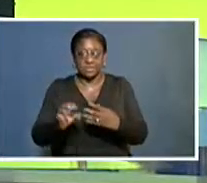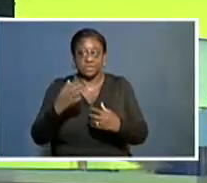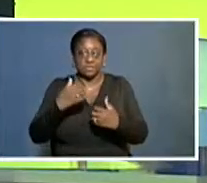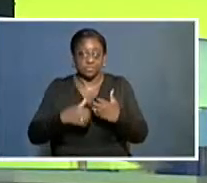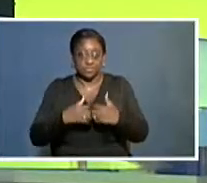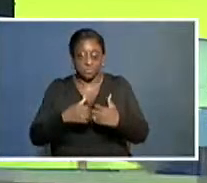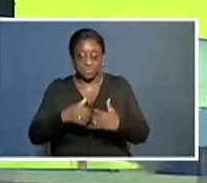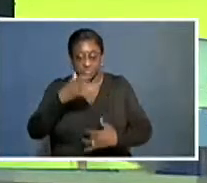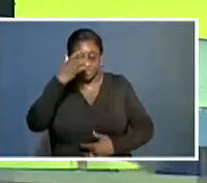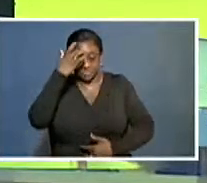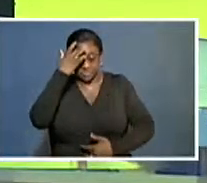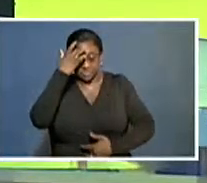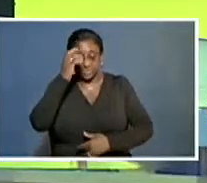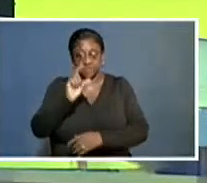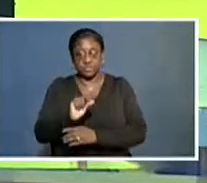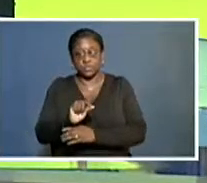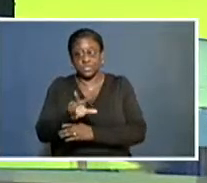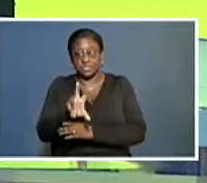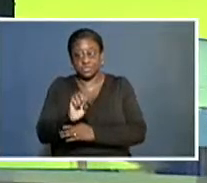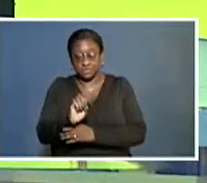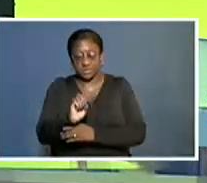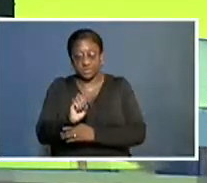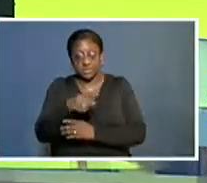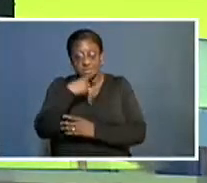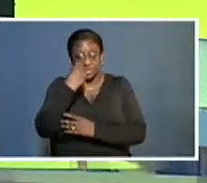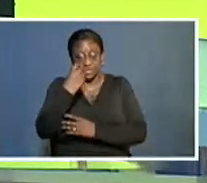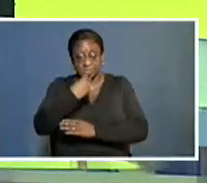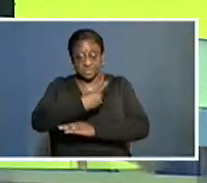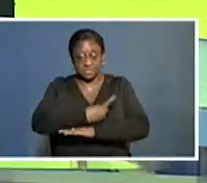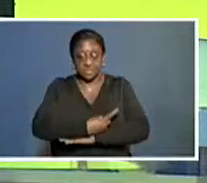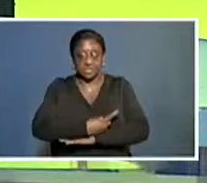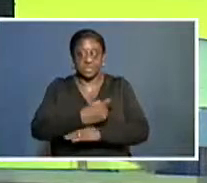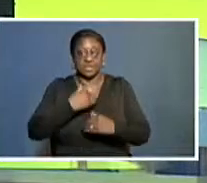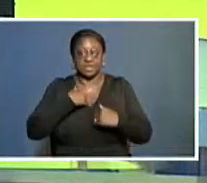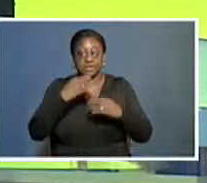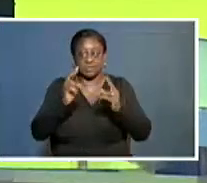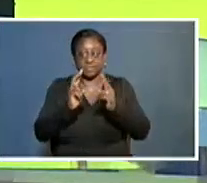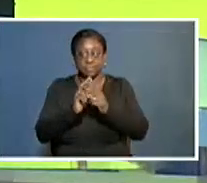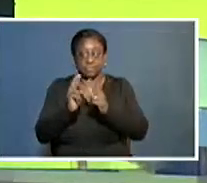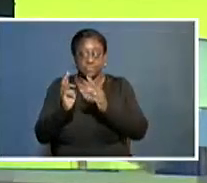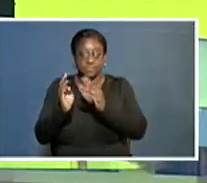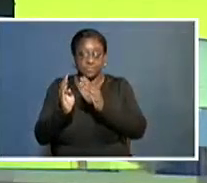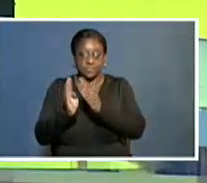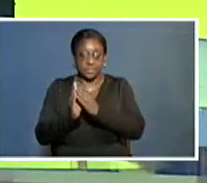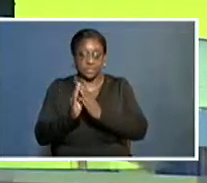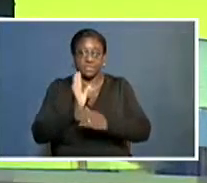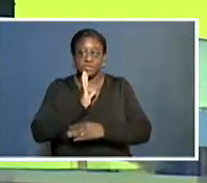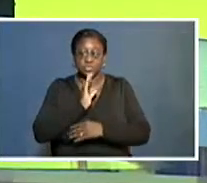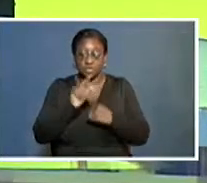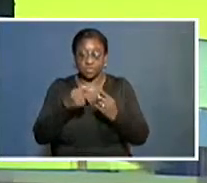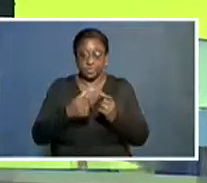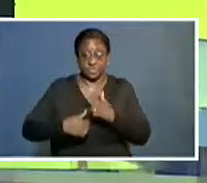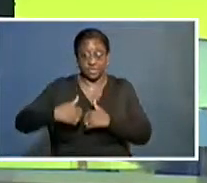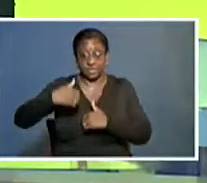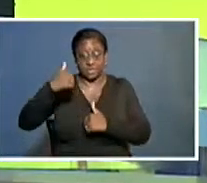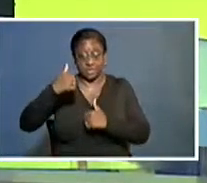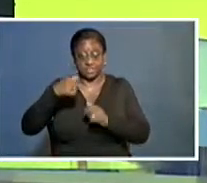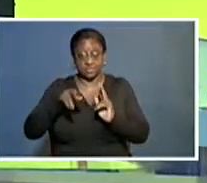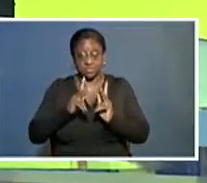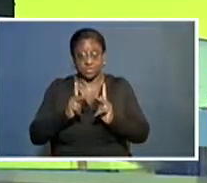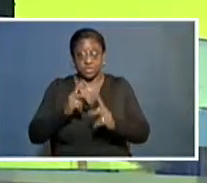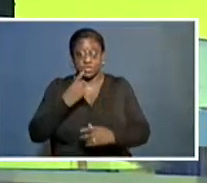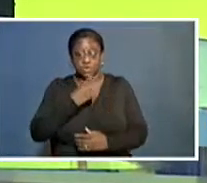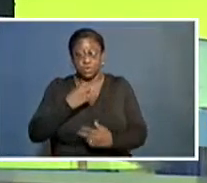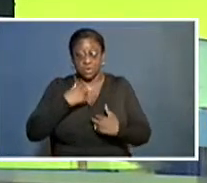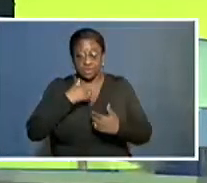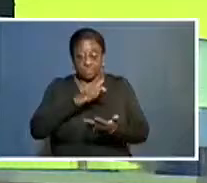by 2030. That announced today in addition to the most recent stats that reflect the highest number of people on